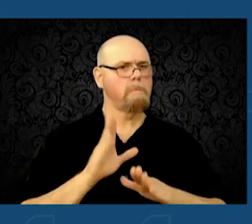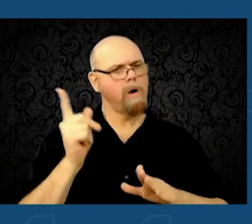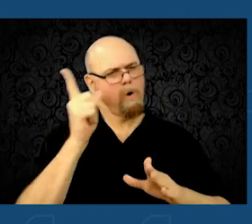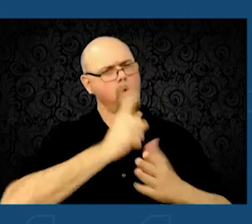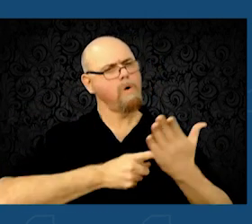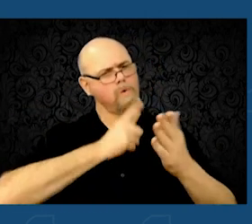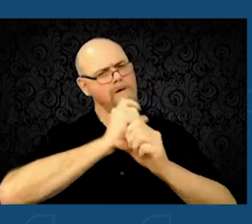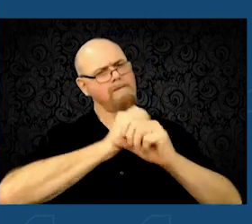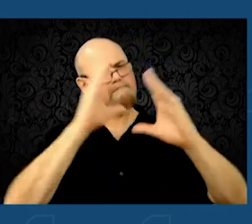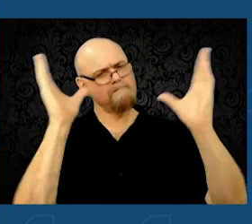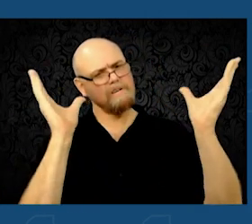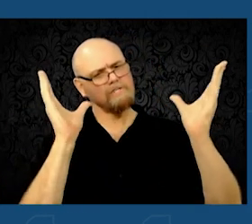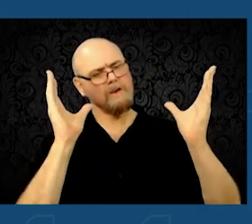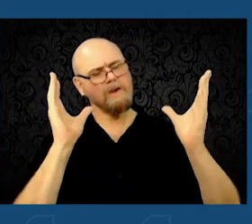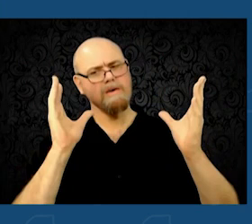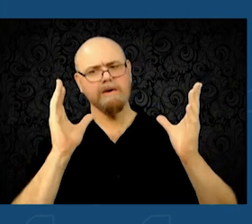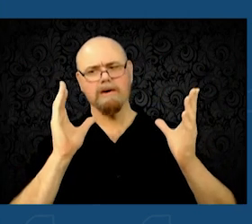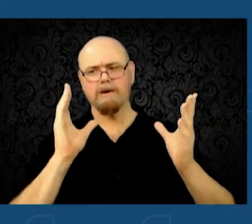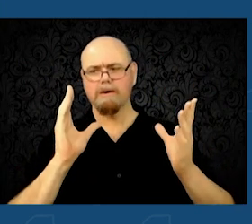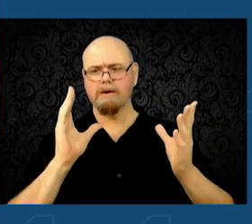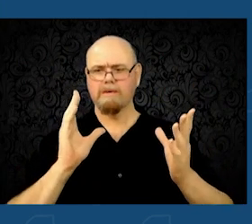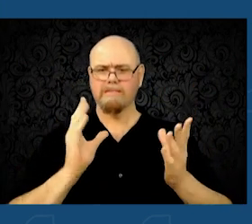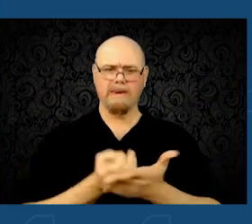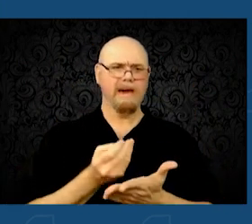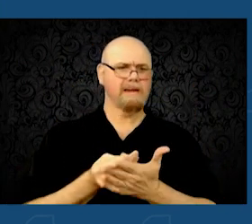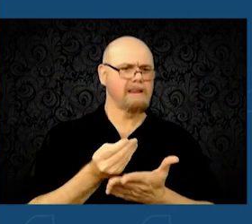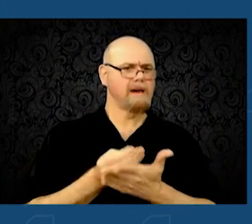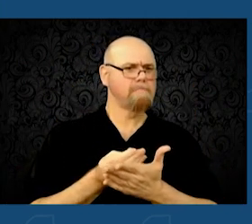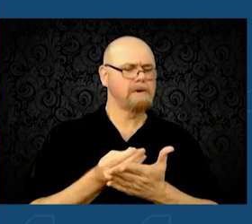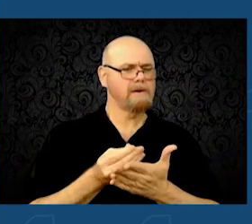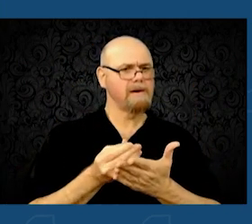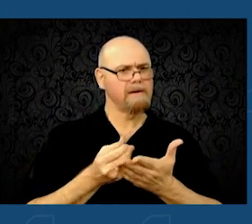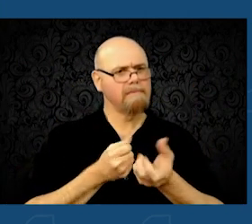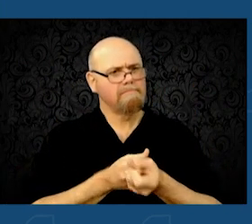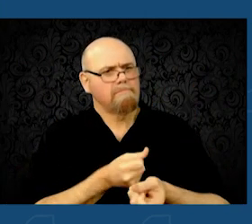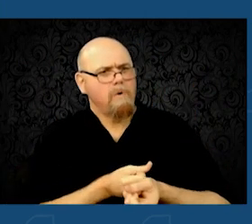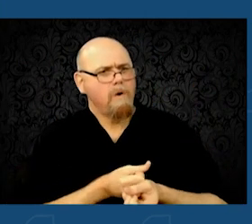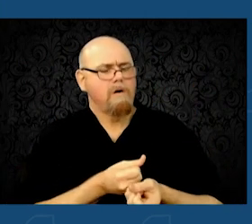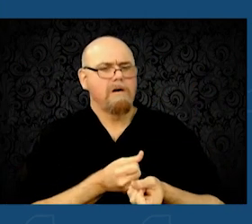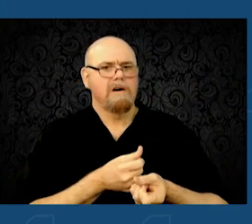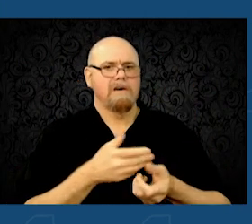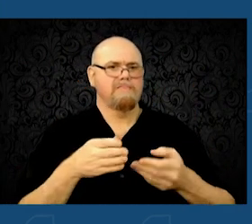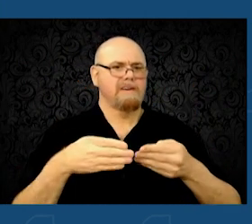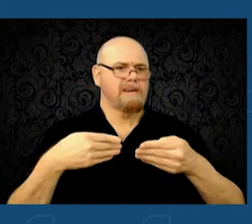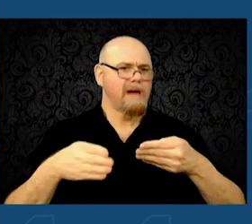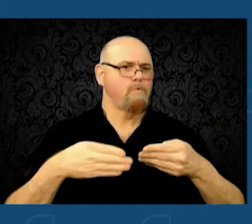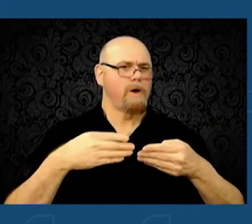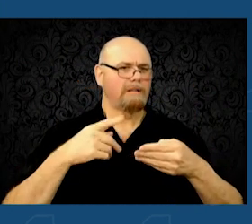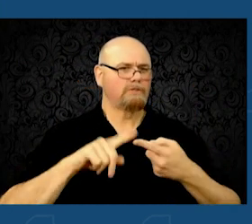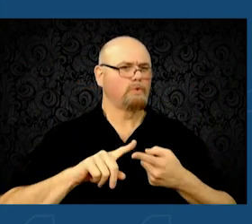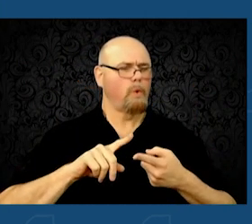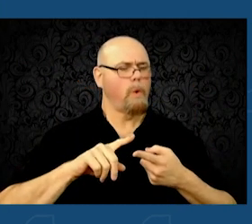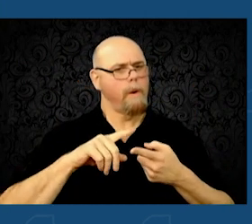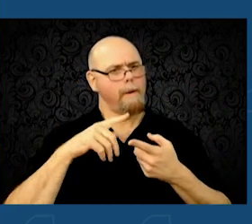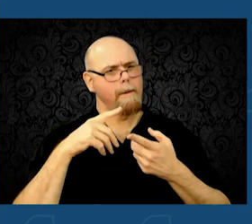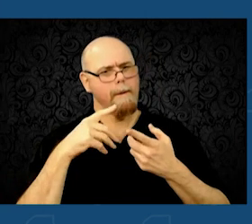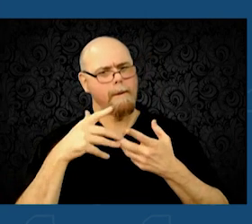to be the economic engine of this area, the gateway to America, and we're very proud of that.